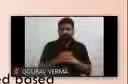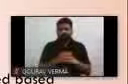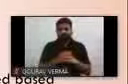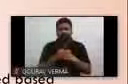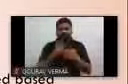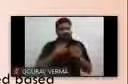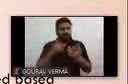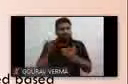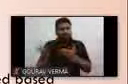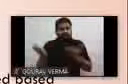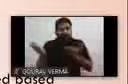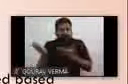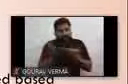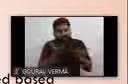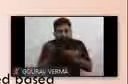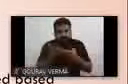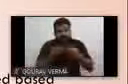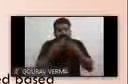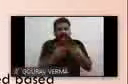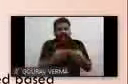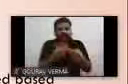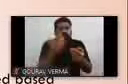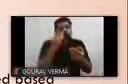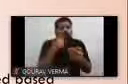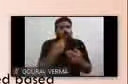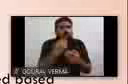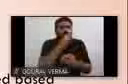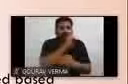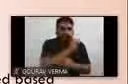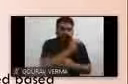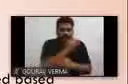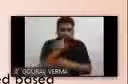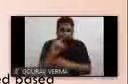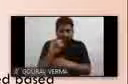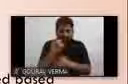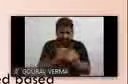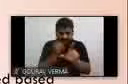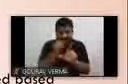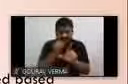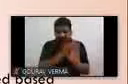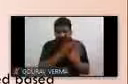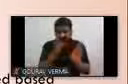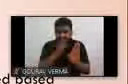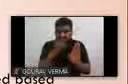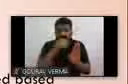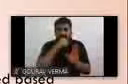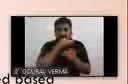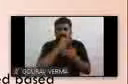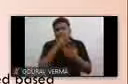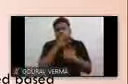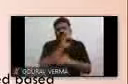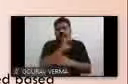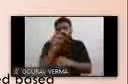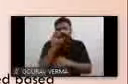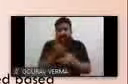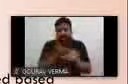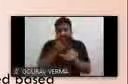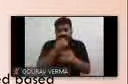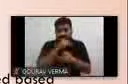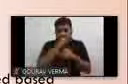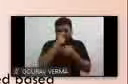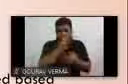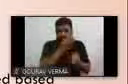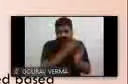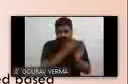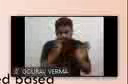which are provided between 0 to 6 to a child, between 0 to 3 with your child who